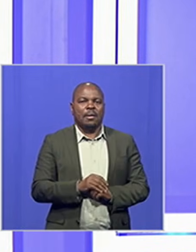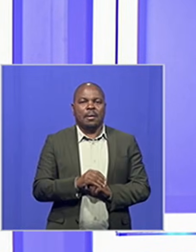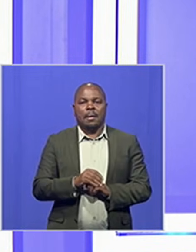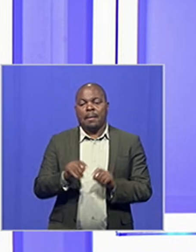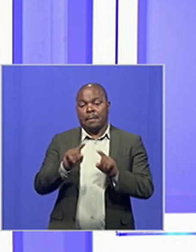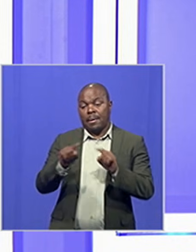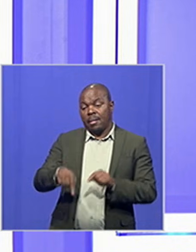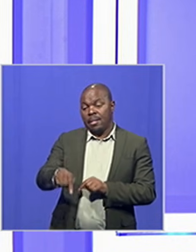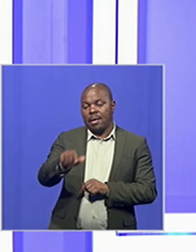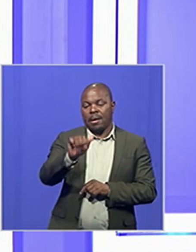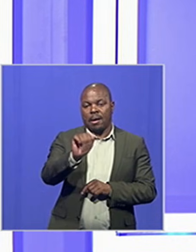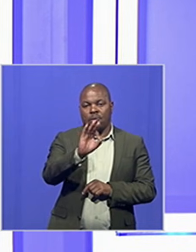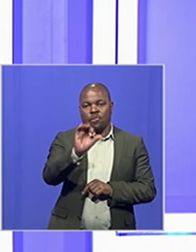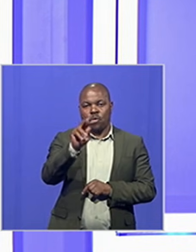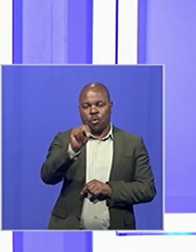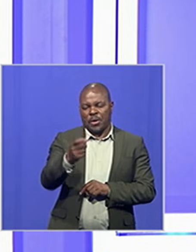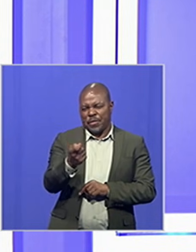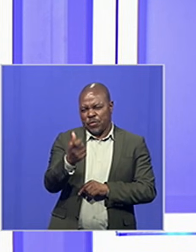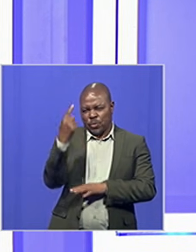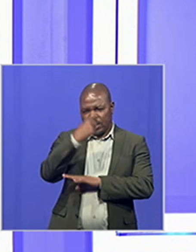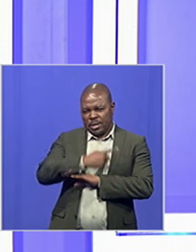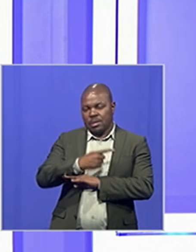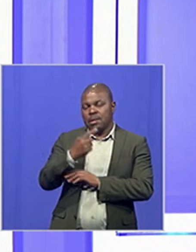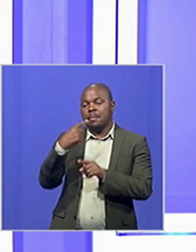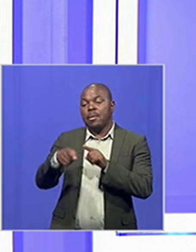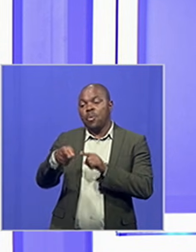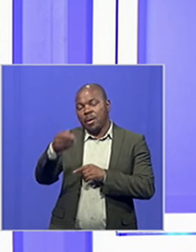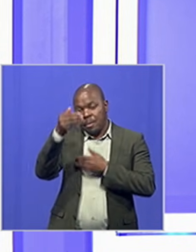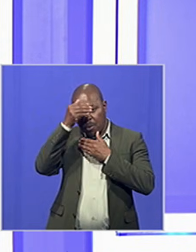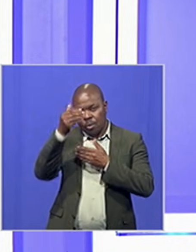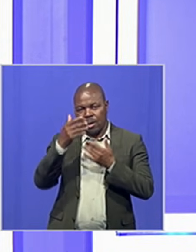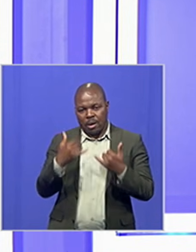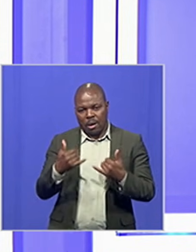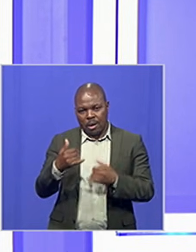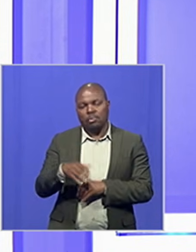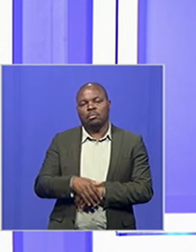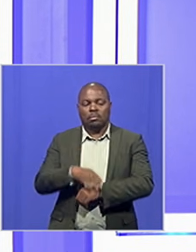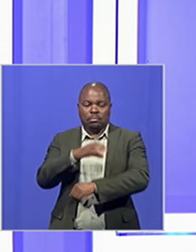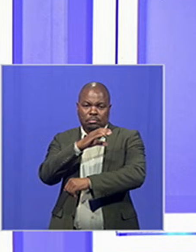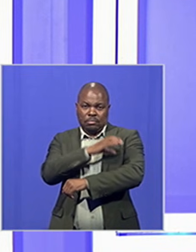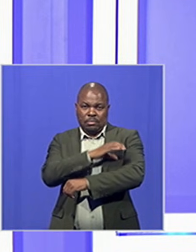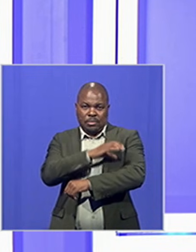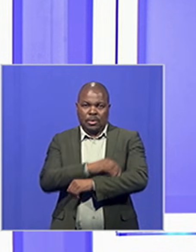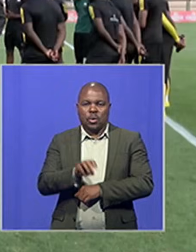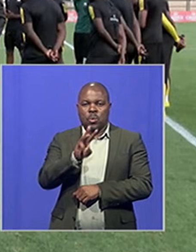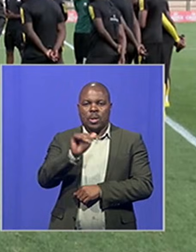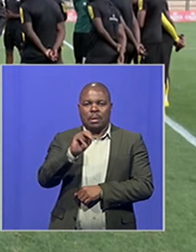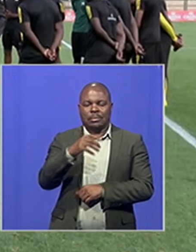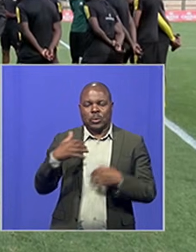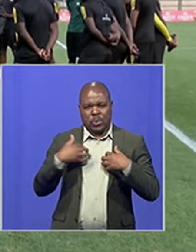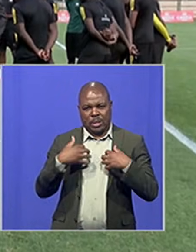ga tournamente ya AFCON kwa Morocco se ke tlhoba boroko go mokapteni Ronwen Williams.